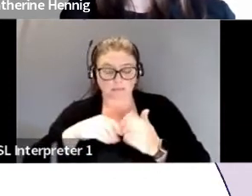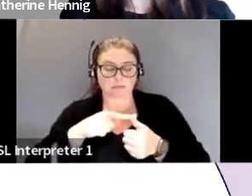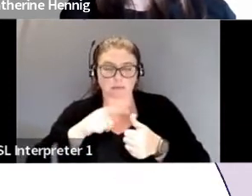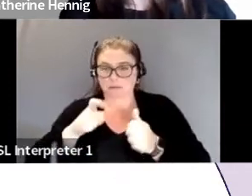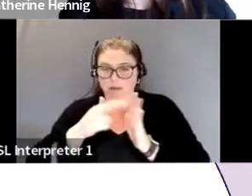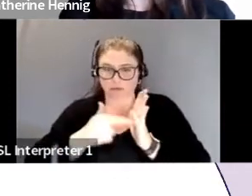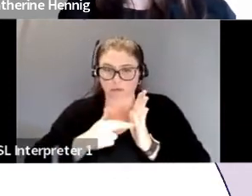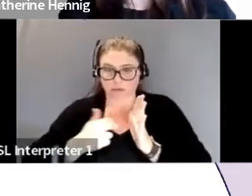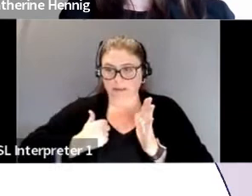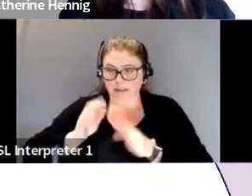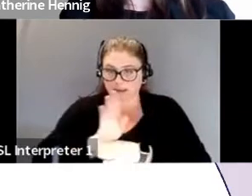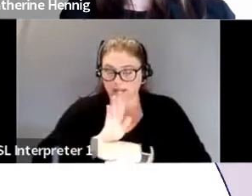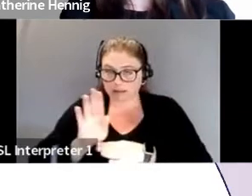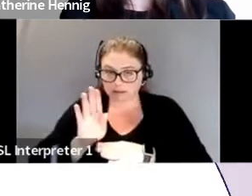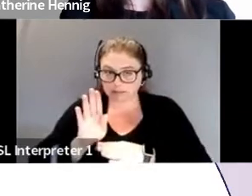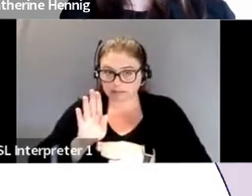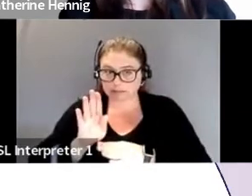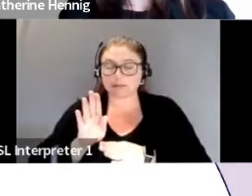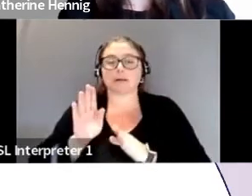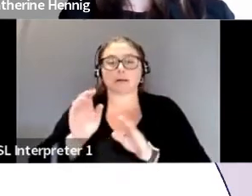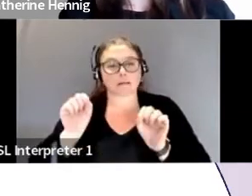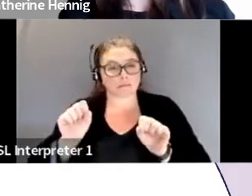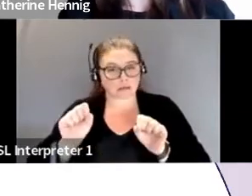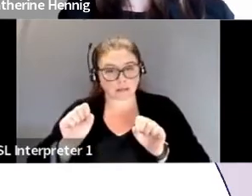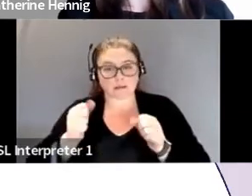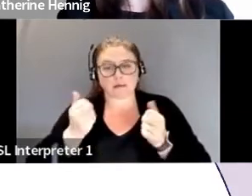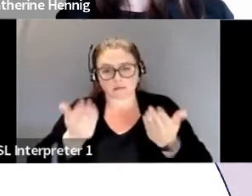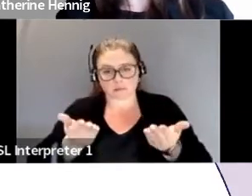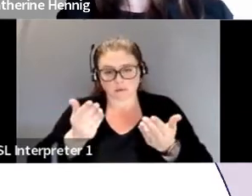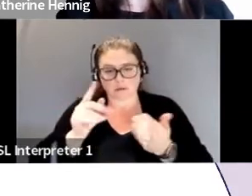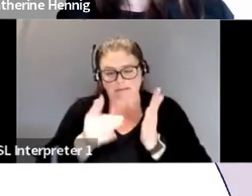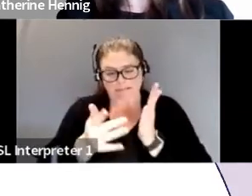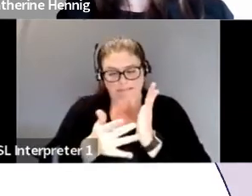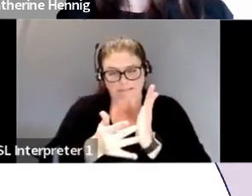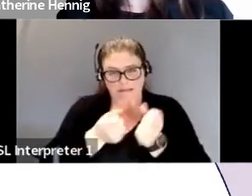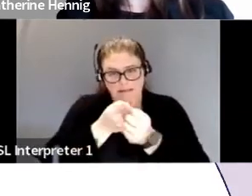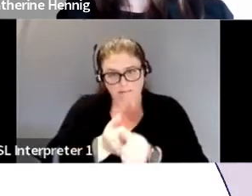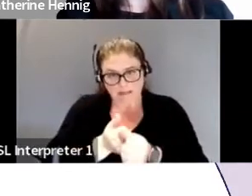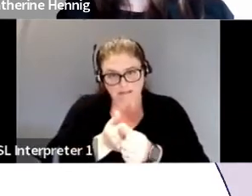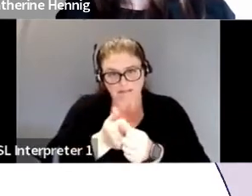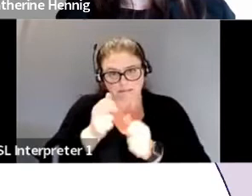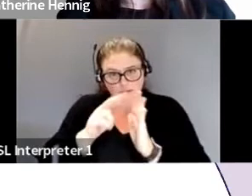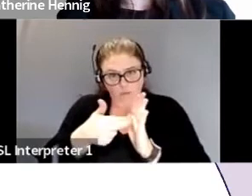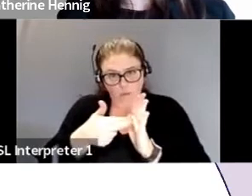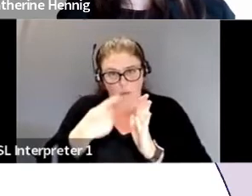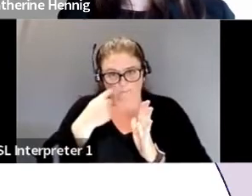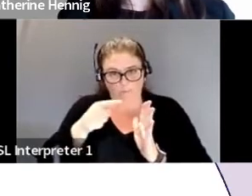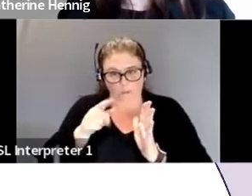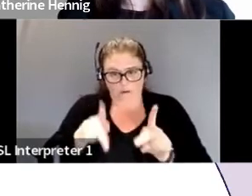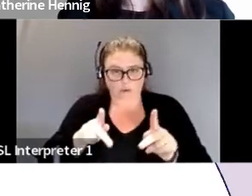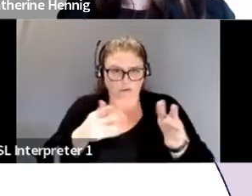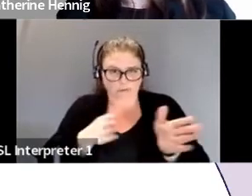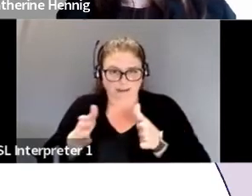Canadian business with the ability to provide a tech-focused role for the employee that you're going to be funding through this. And then as